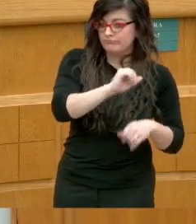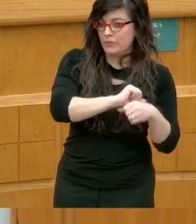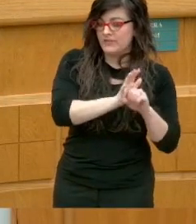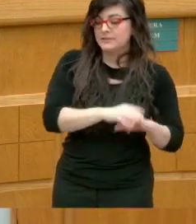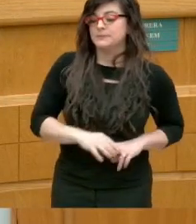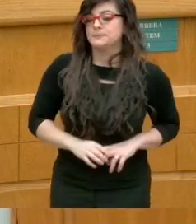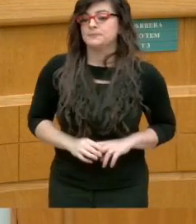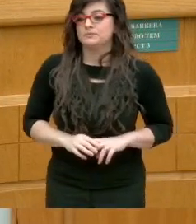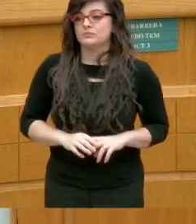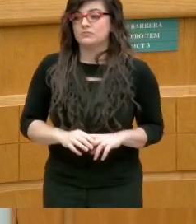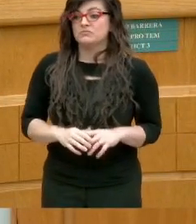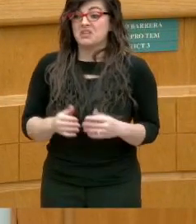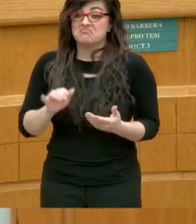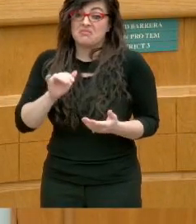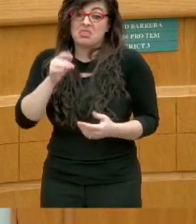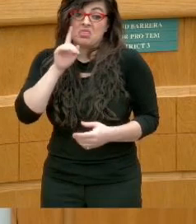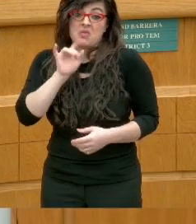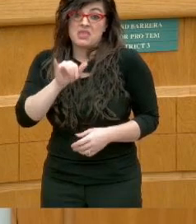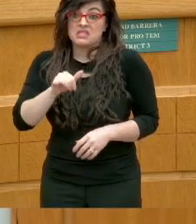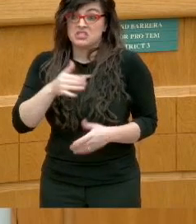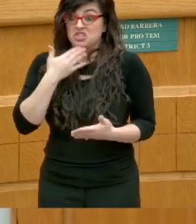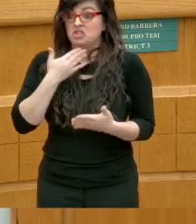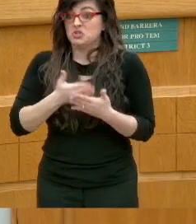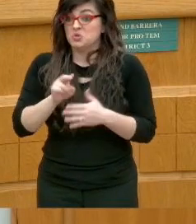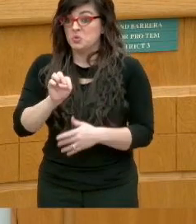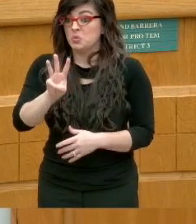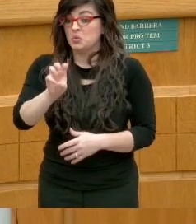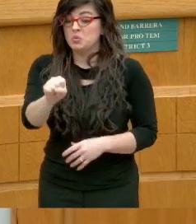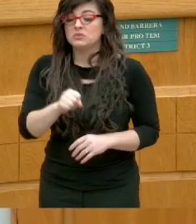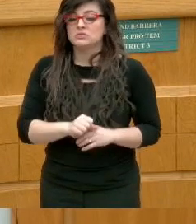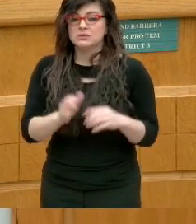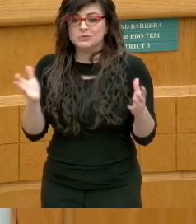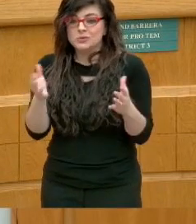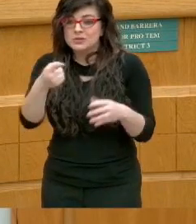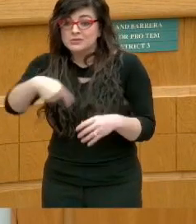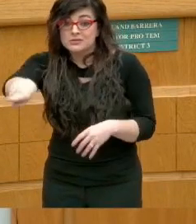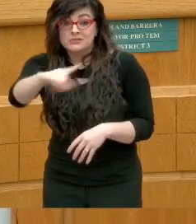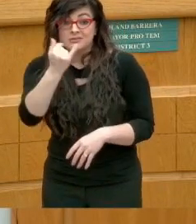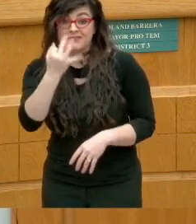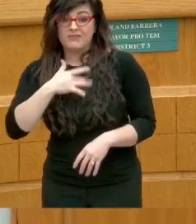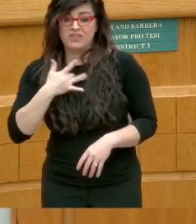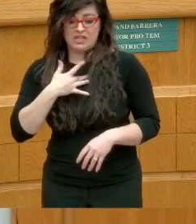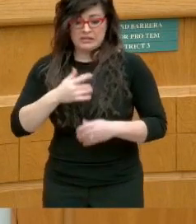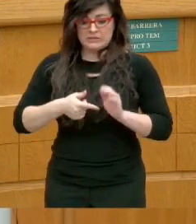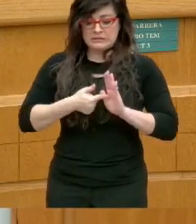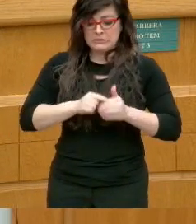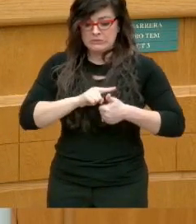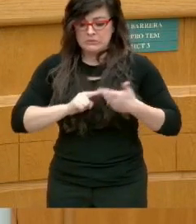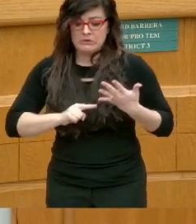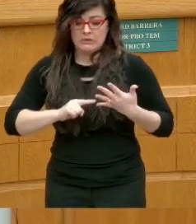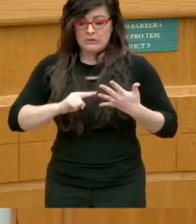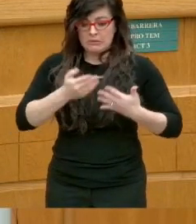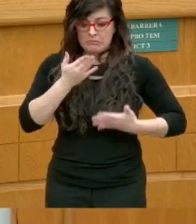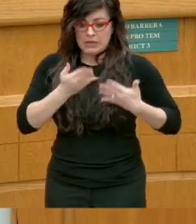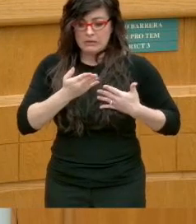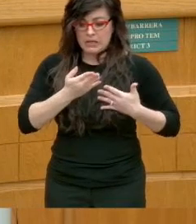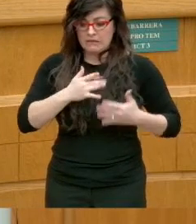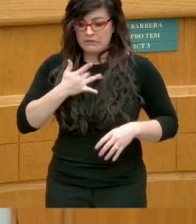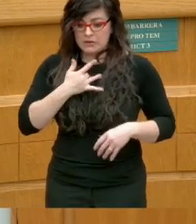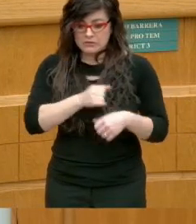they have the symptoms, if they have any of the qualifying reasons to be tested, to call us, and Annette can talk about how to